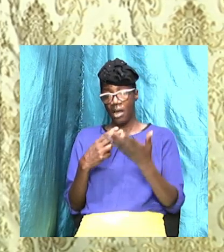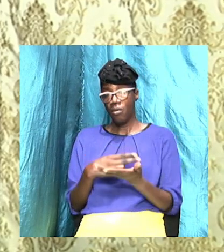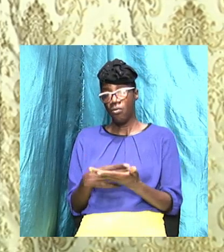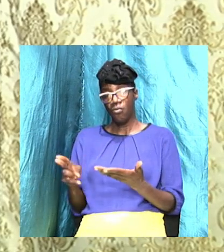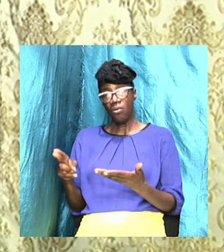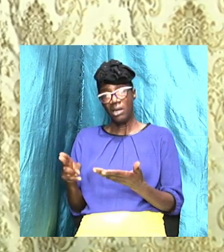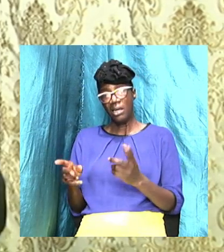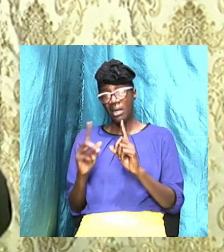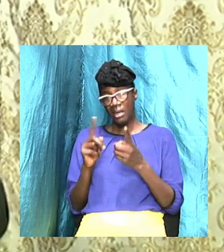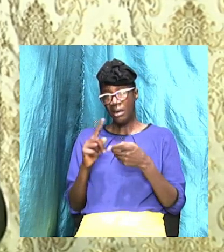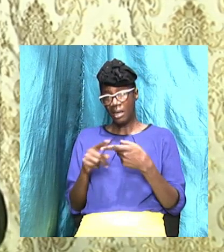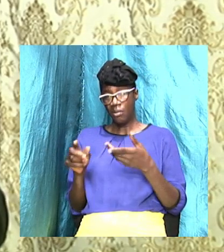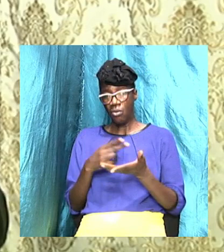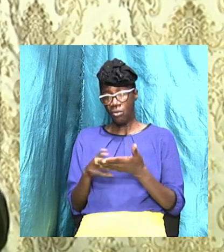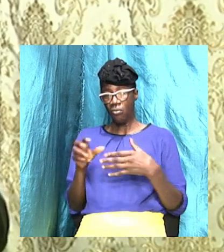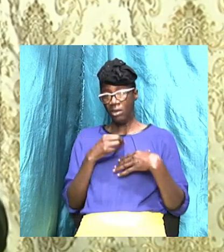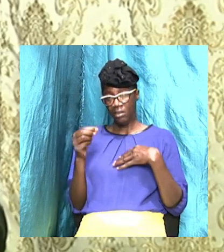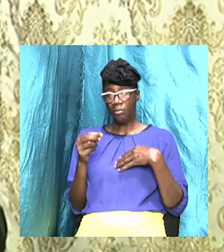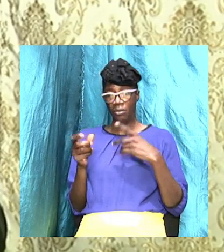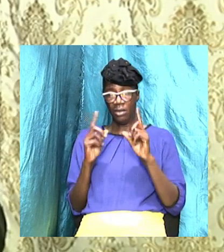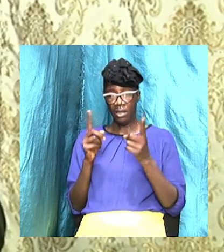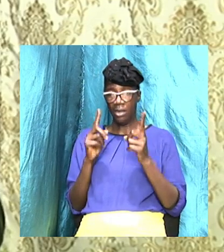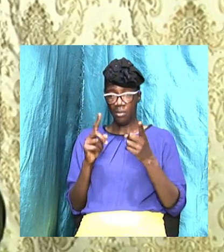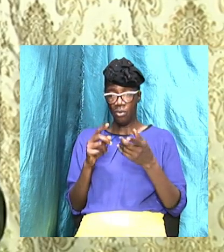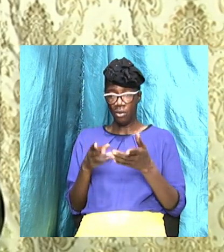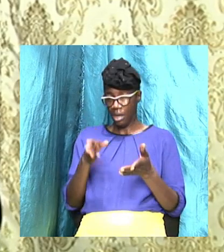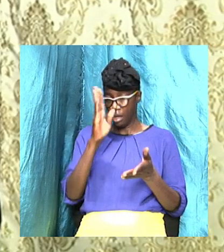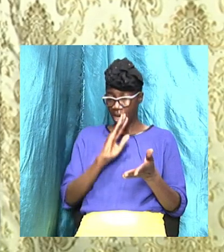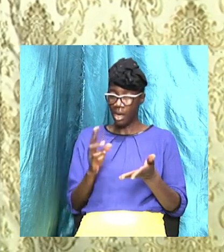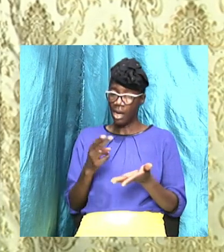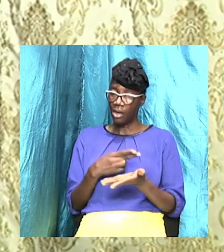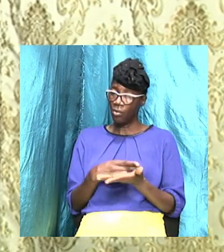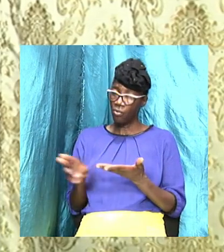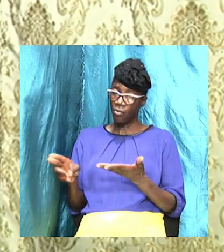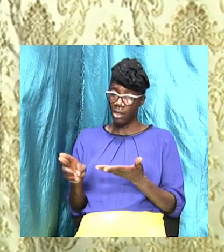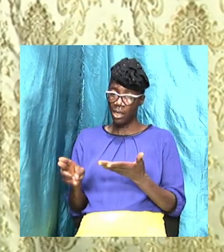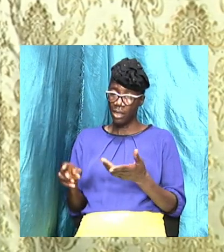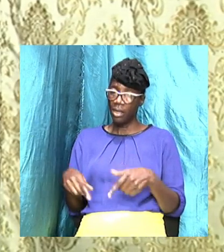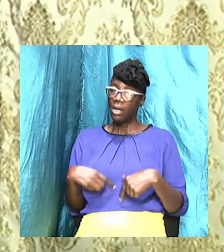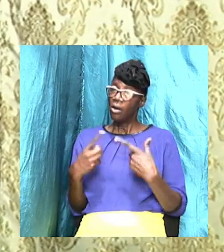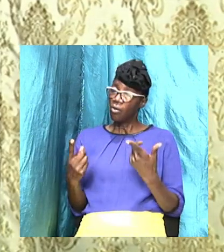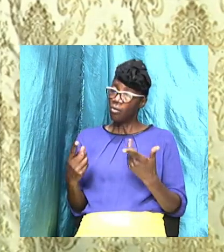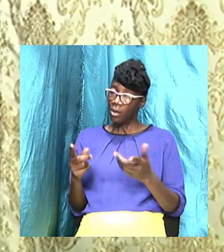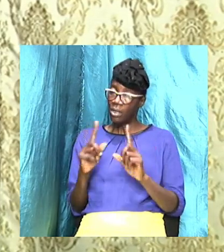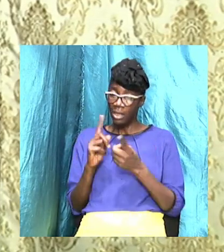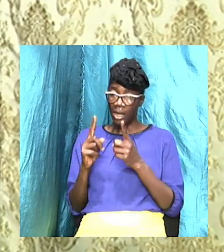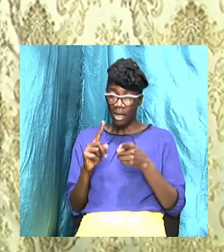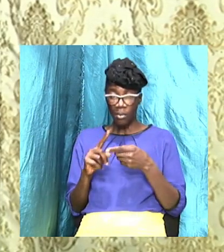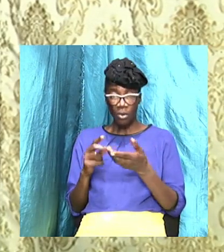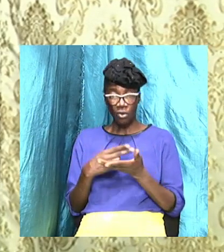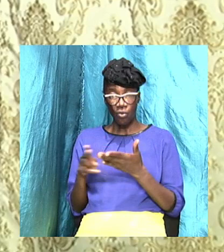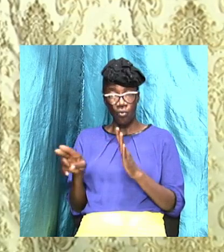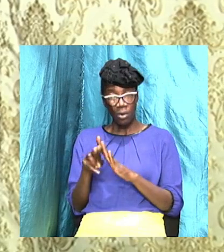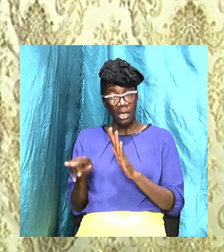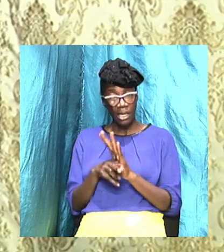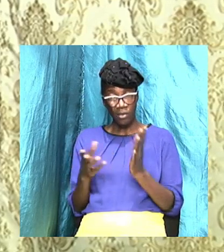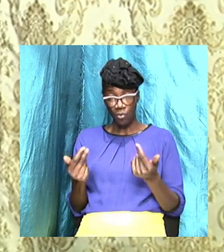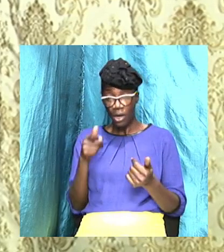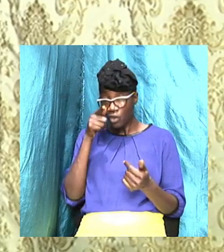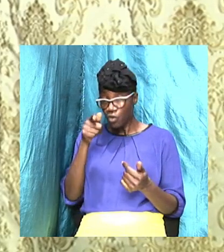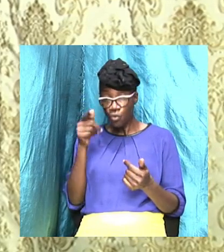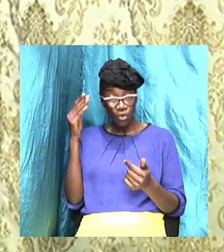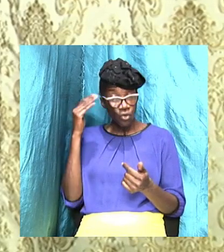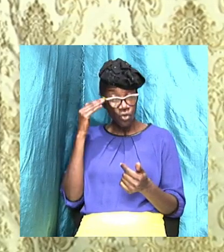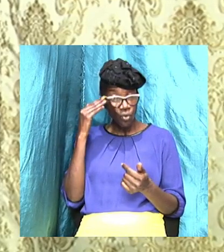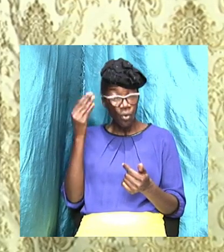about the Holy Spirit, we mention that God is holy, and as we go down and talk about holiness, I want us to know that God is